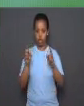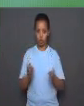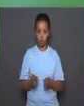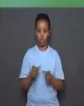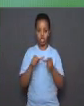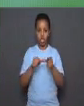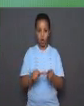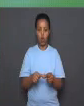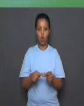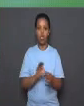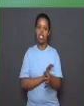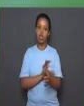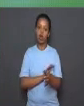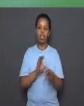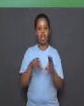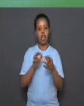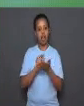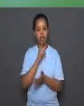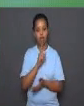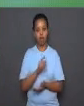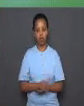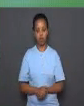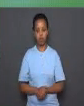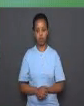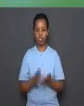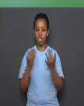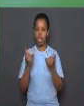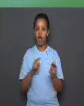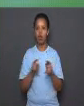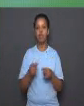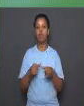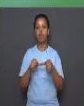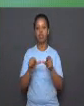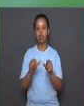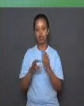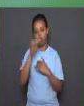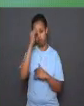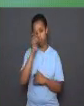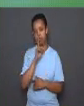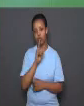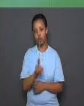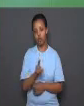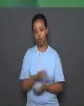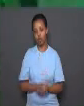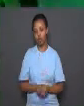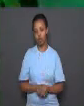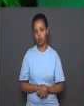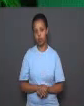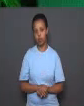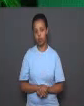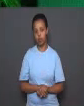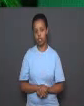shape of the cell. Let us continue with the lesson.